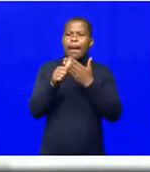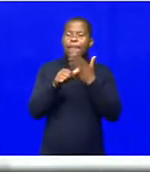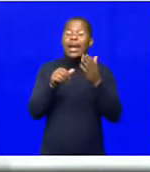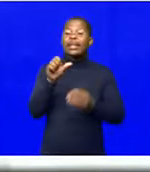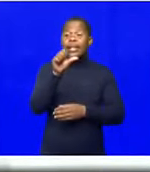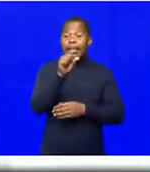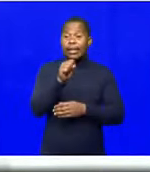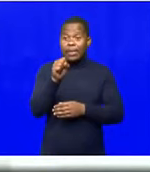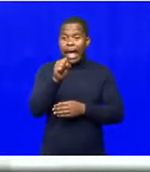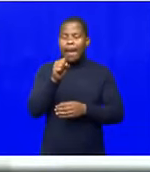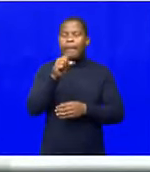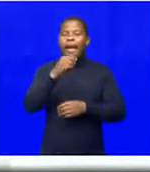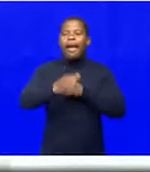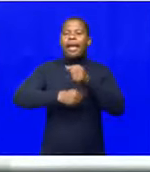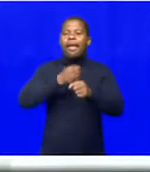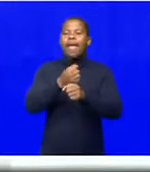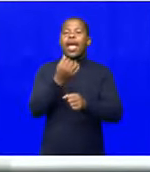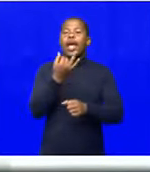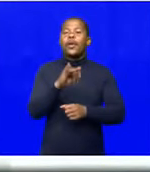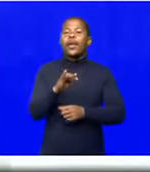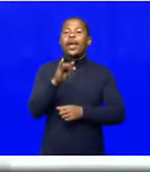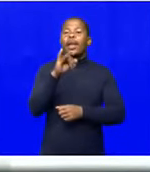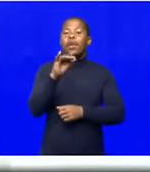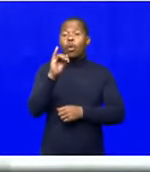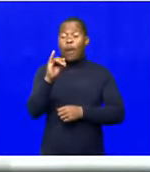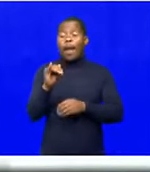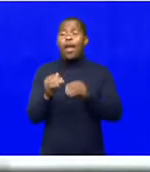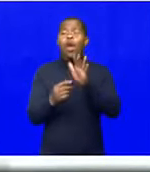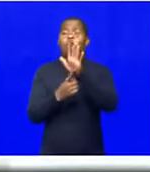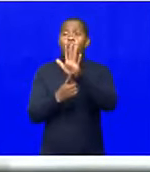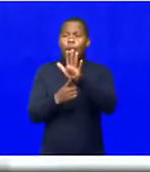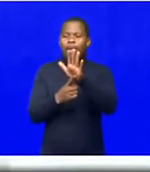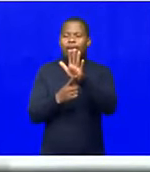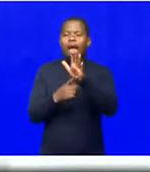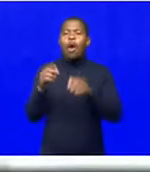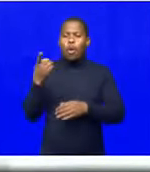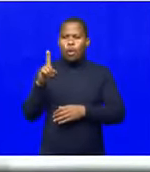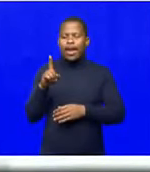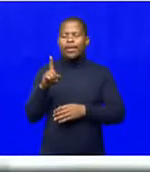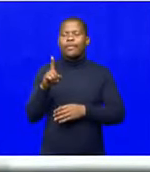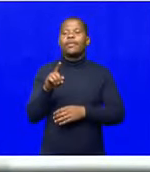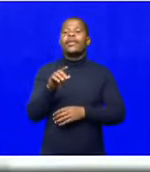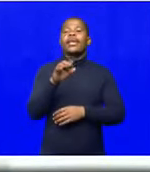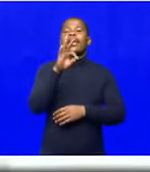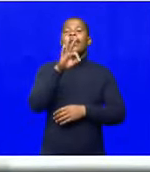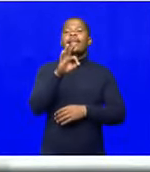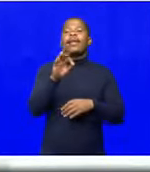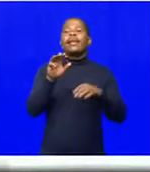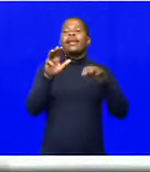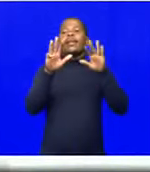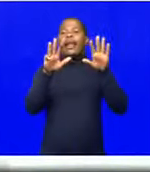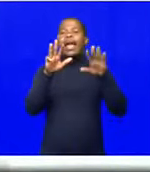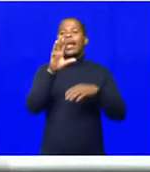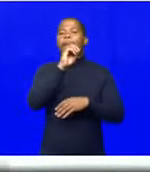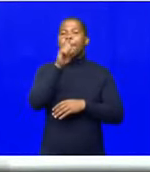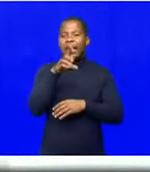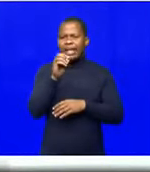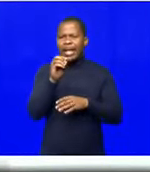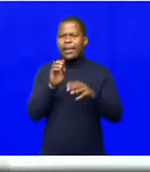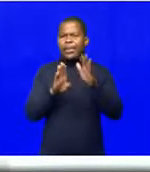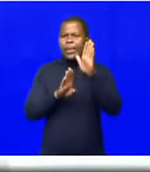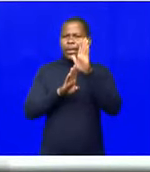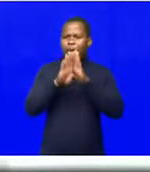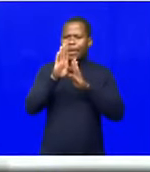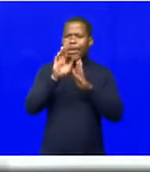September 2021, indicating a 39% increase from the